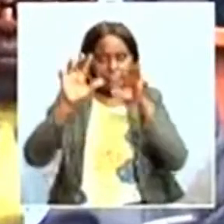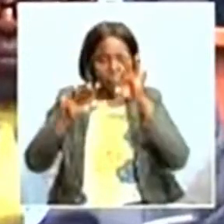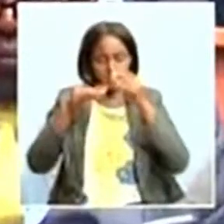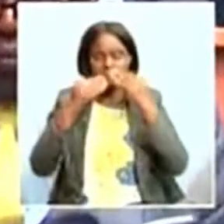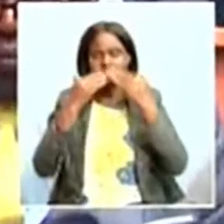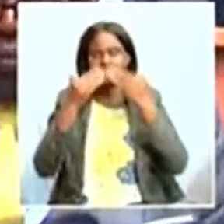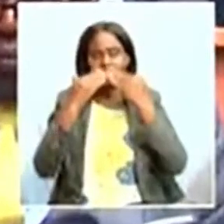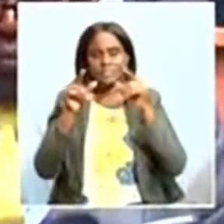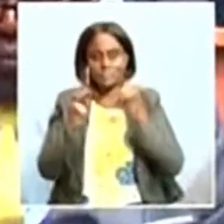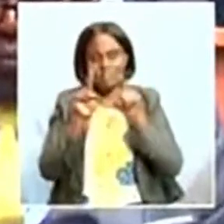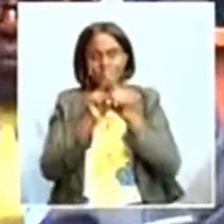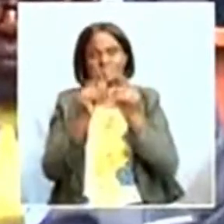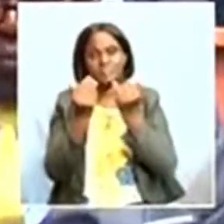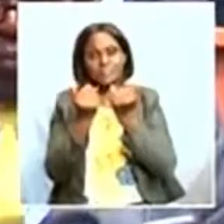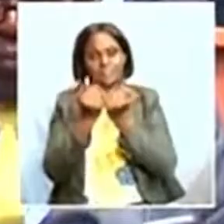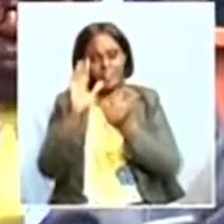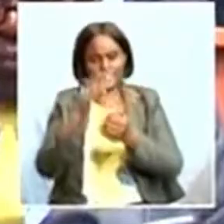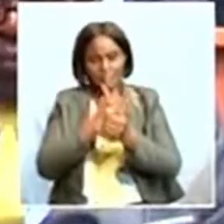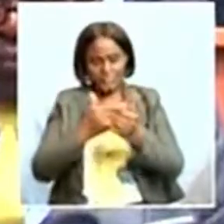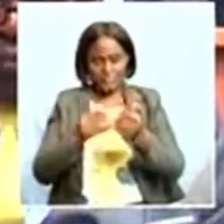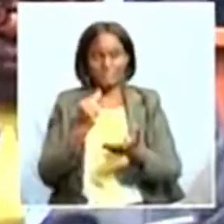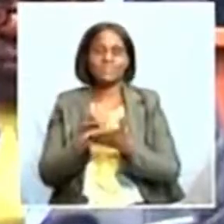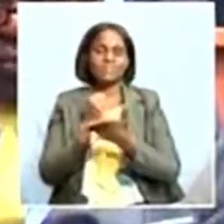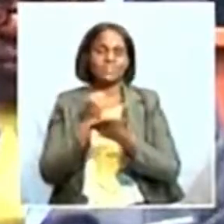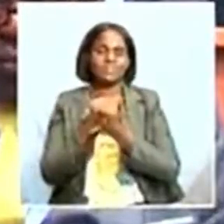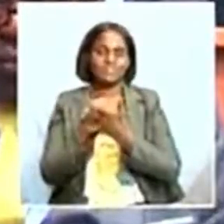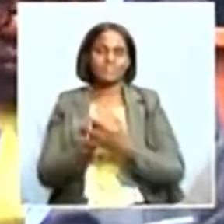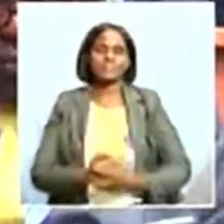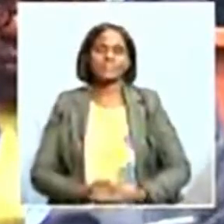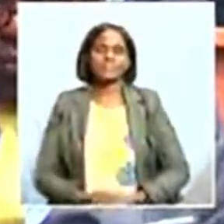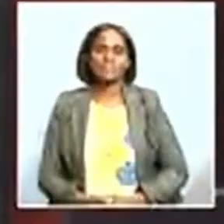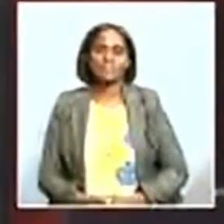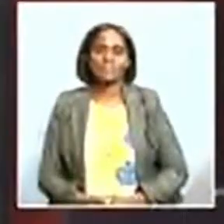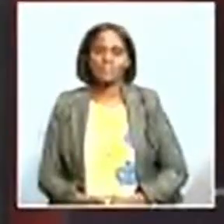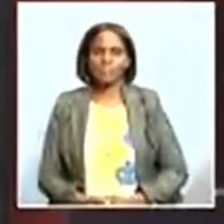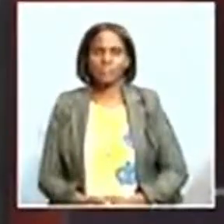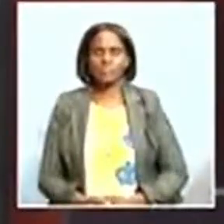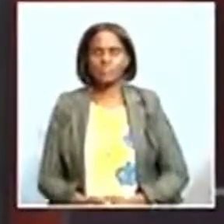thank you and seek for your serious indulgence.